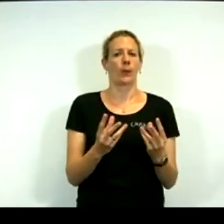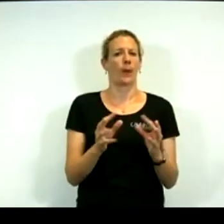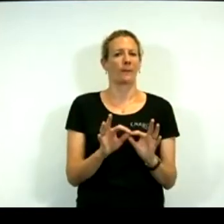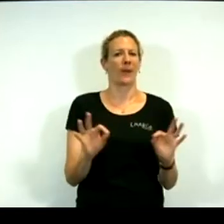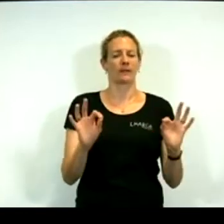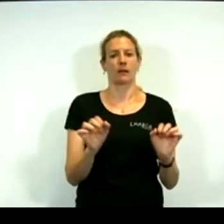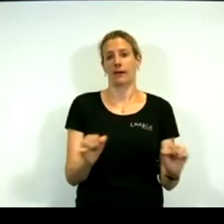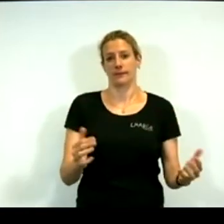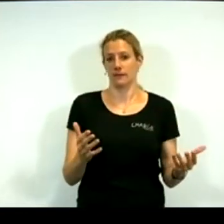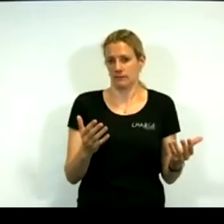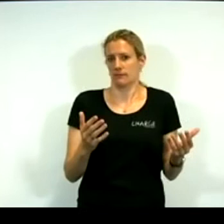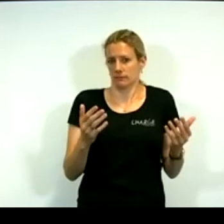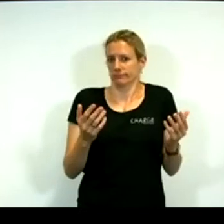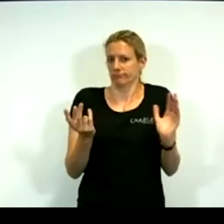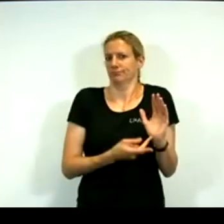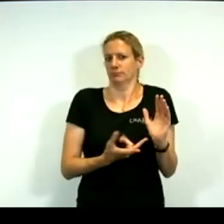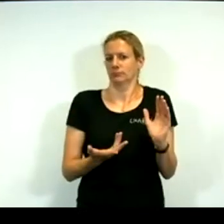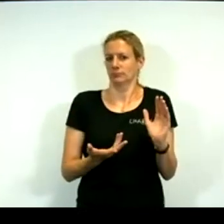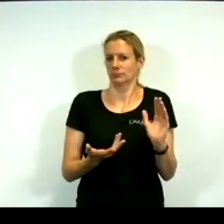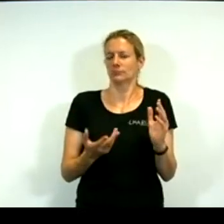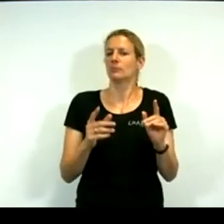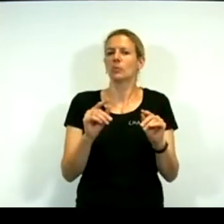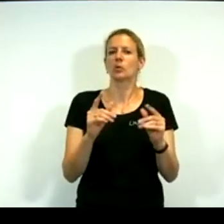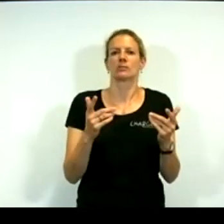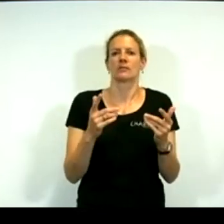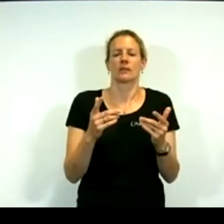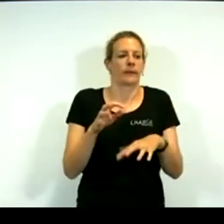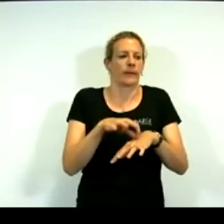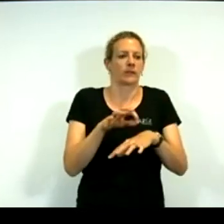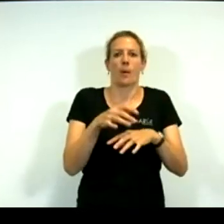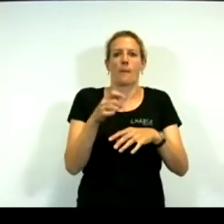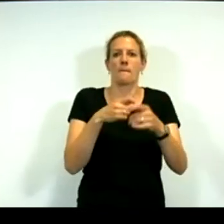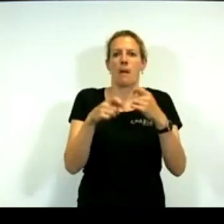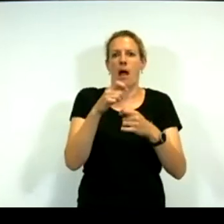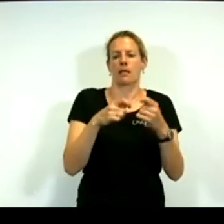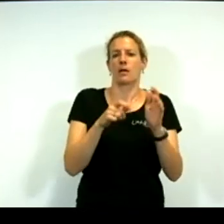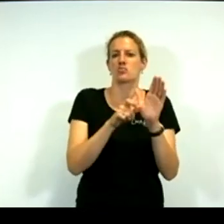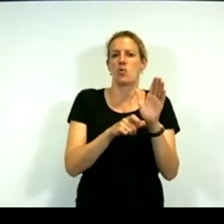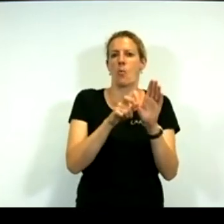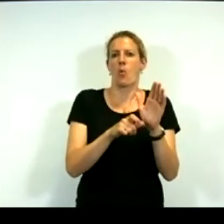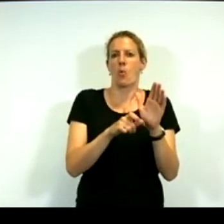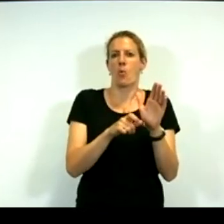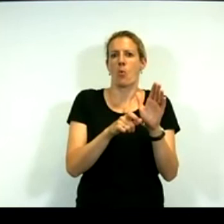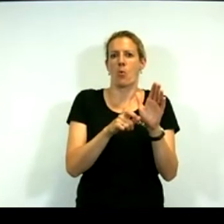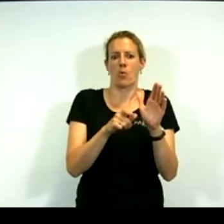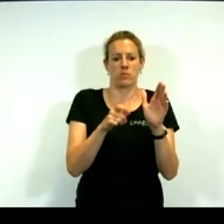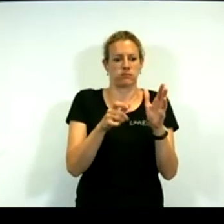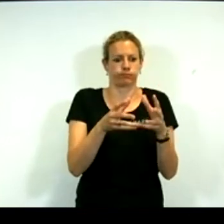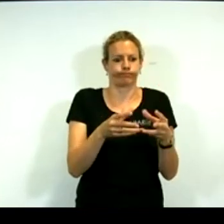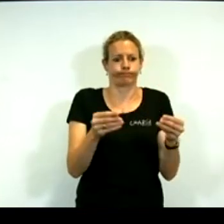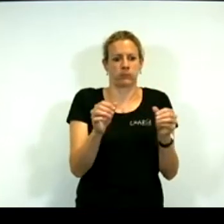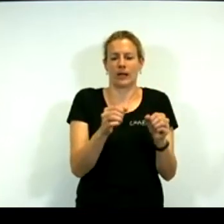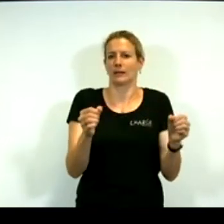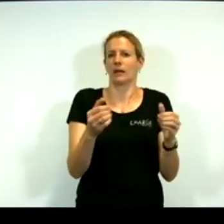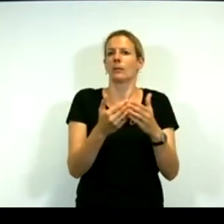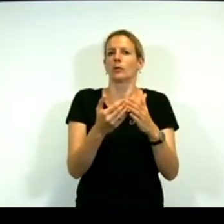medical treatment to get rid of coloboma. We can't do a retinal implant, you know, to